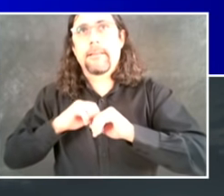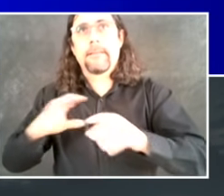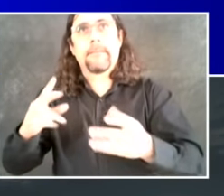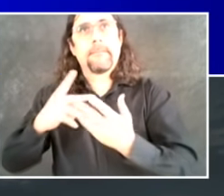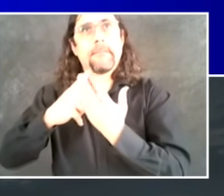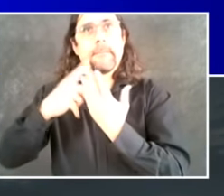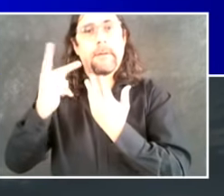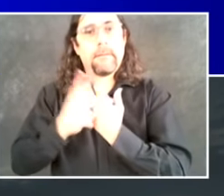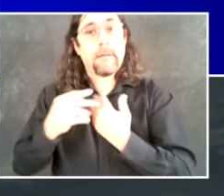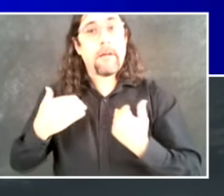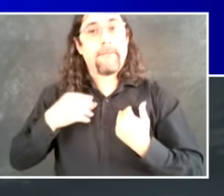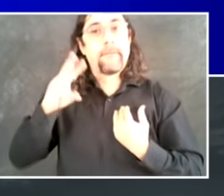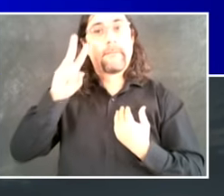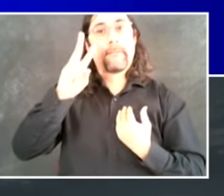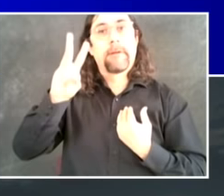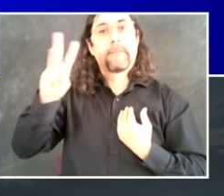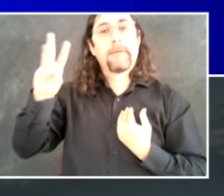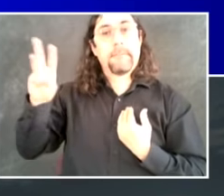nyc.gov/nonprofits.